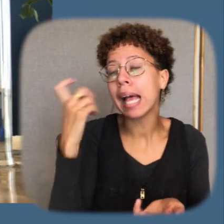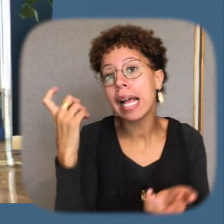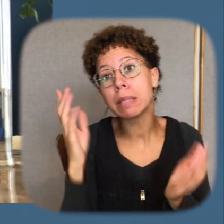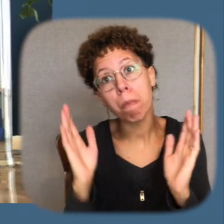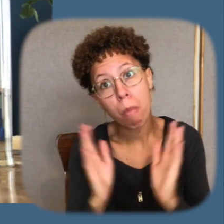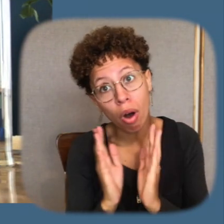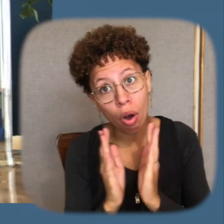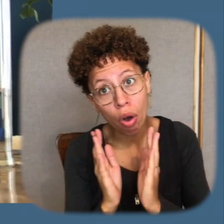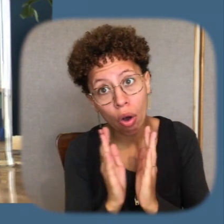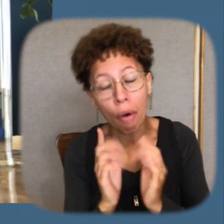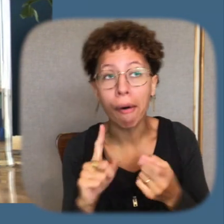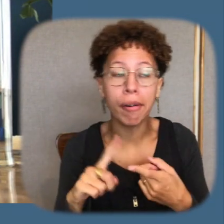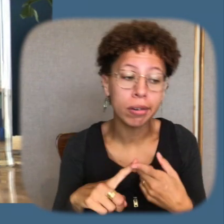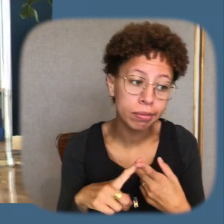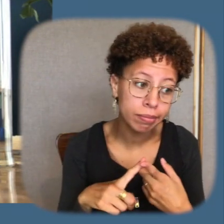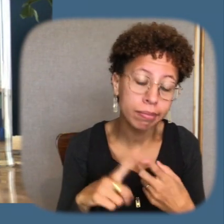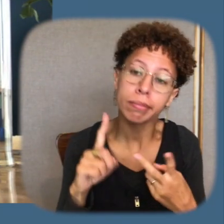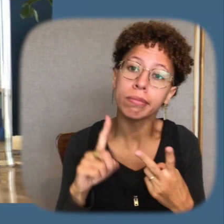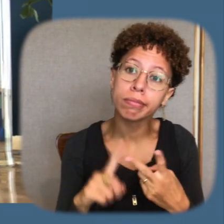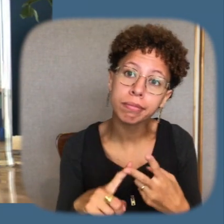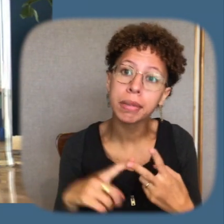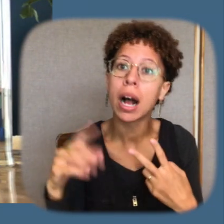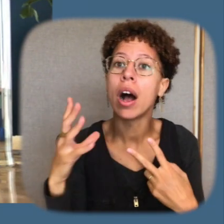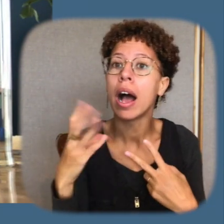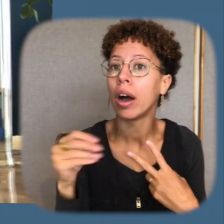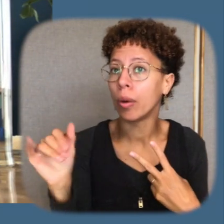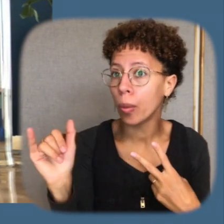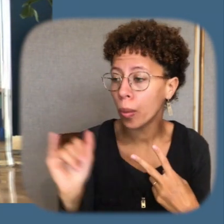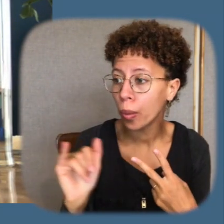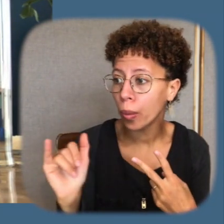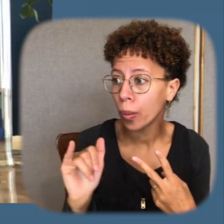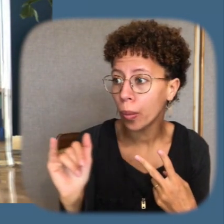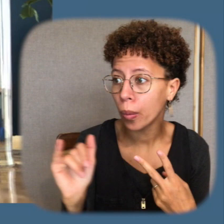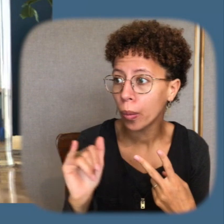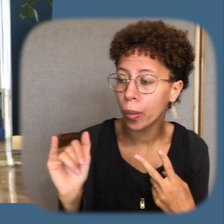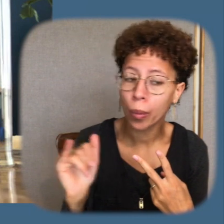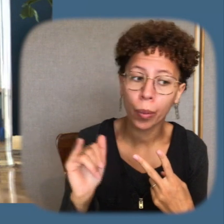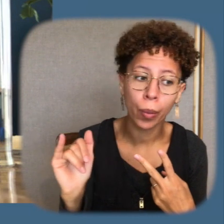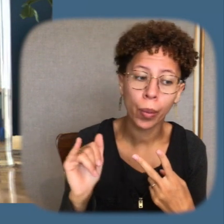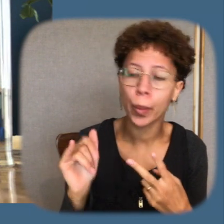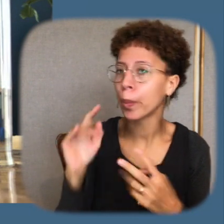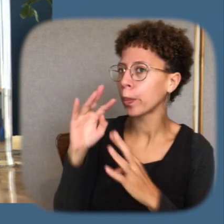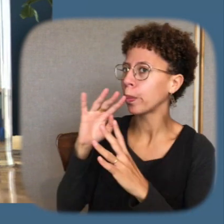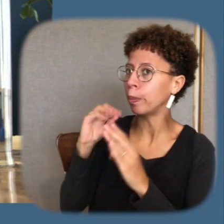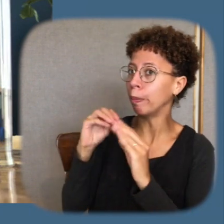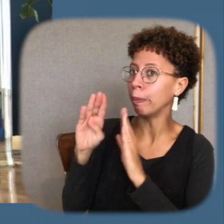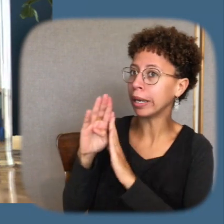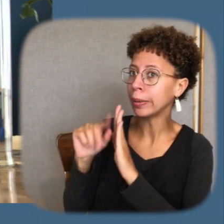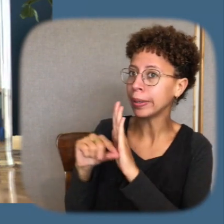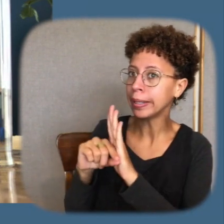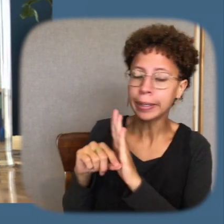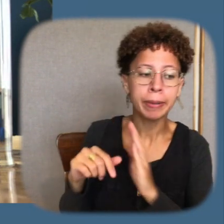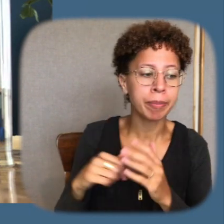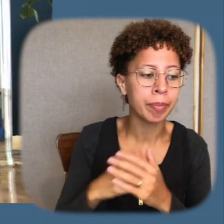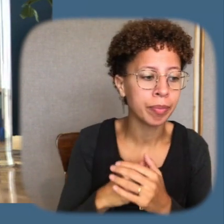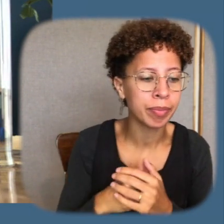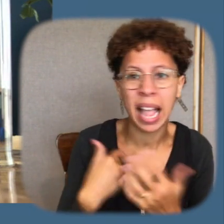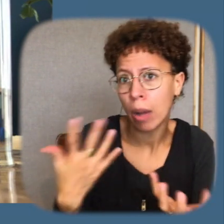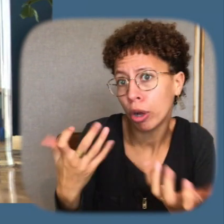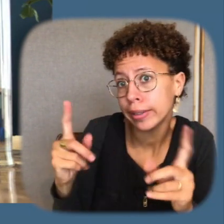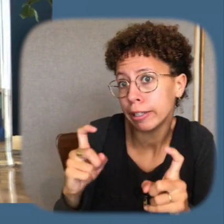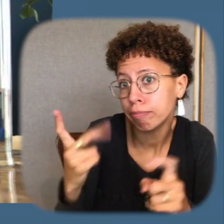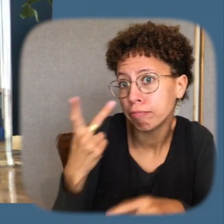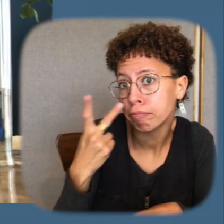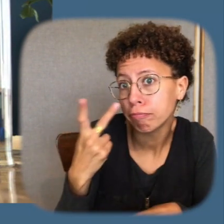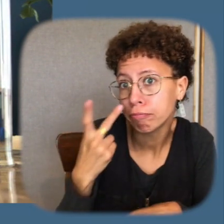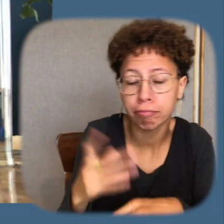is small and we need new batteries. I want to test it. All right.